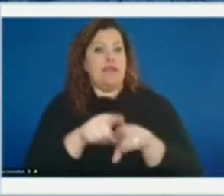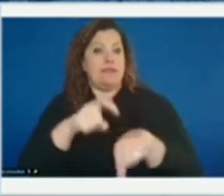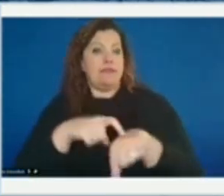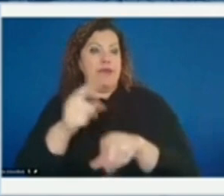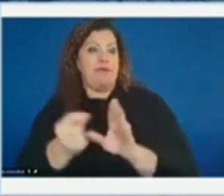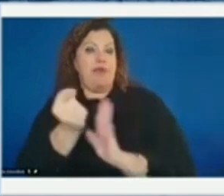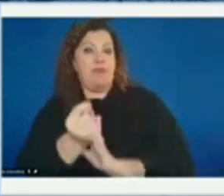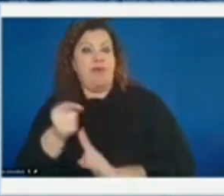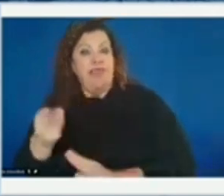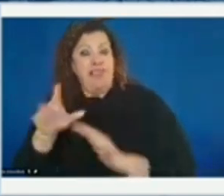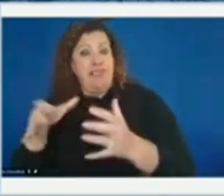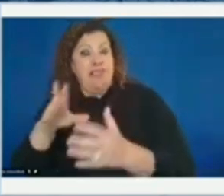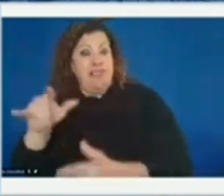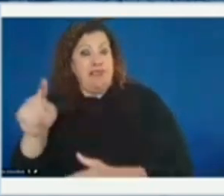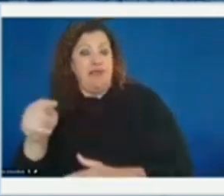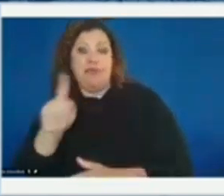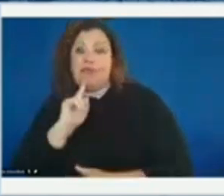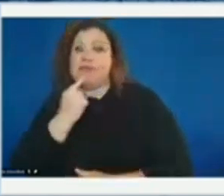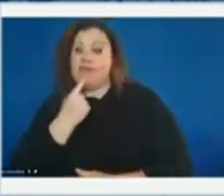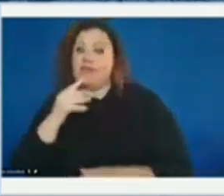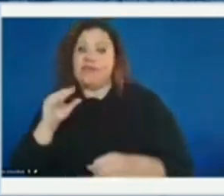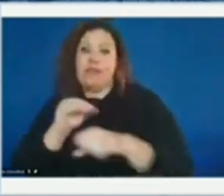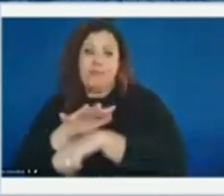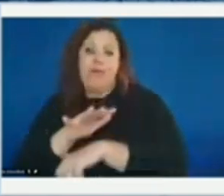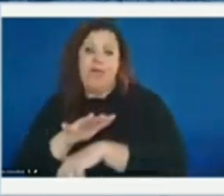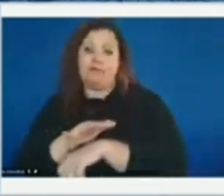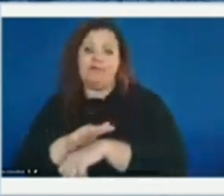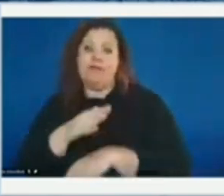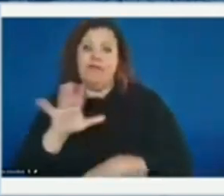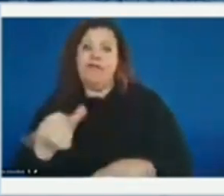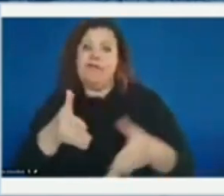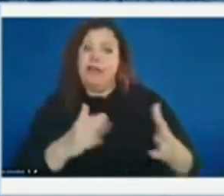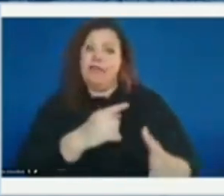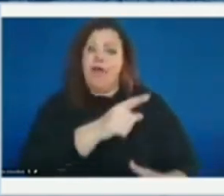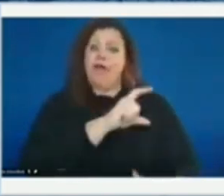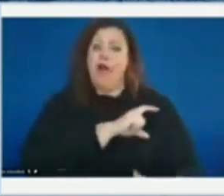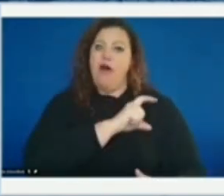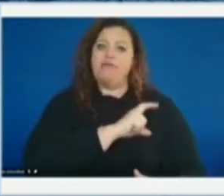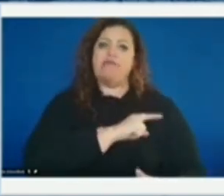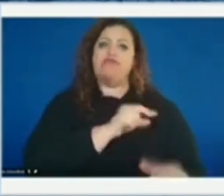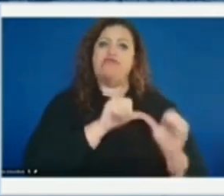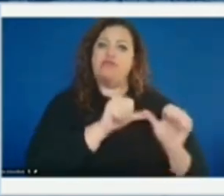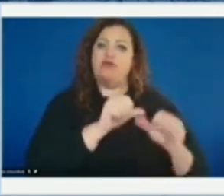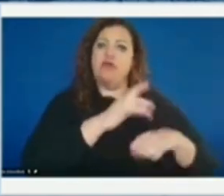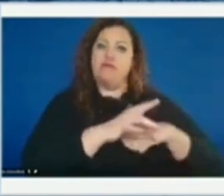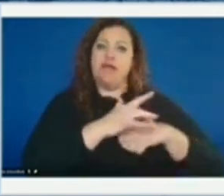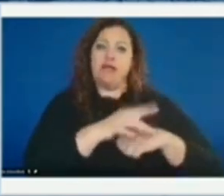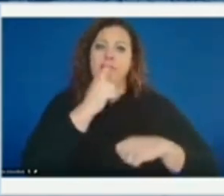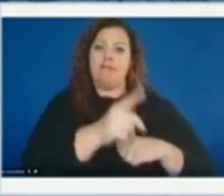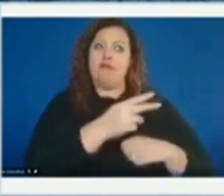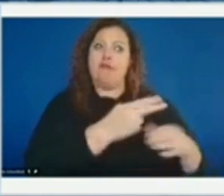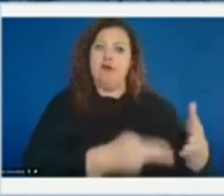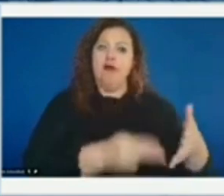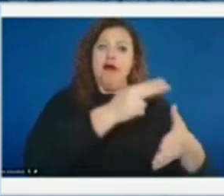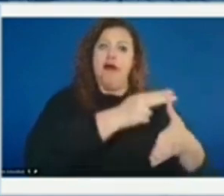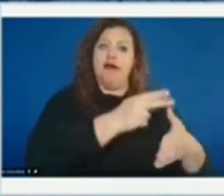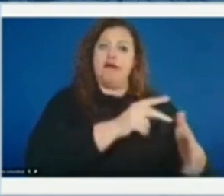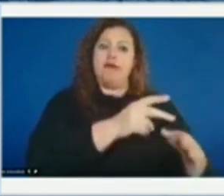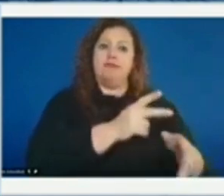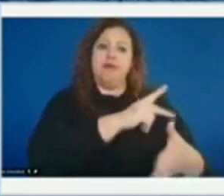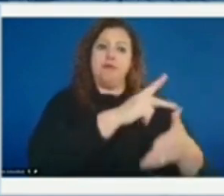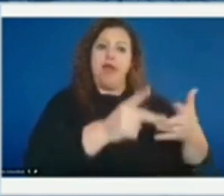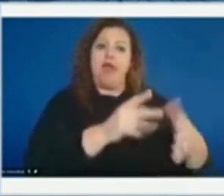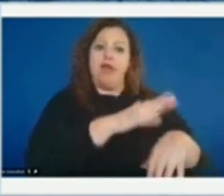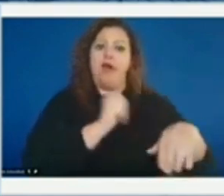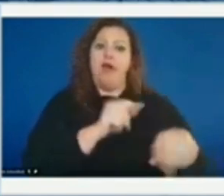significant impact. Not only has it allowed our sworn officers to remain available for higher priority calls, but it's also ensured that citizens involved in